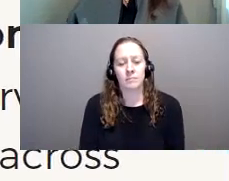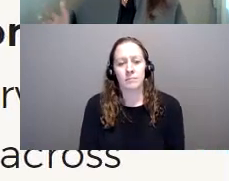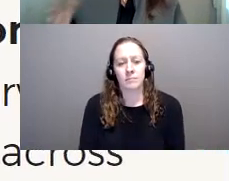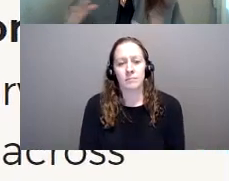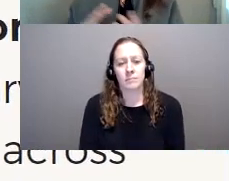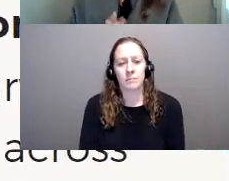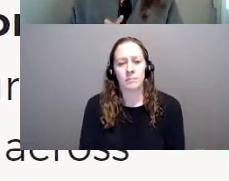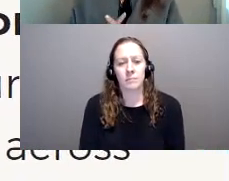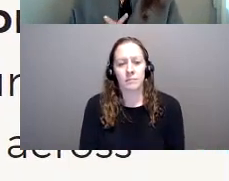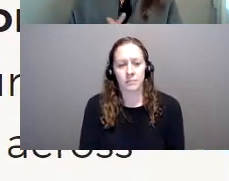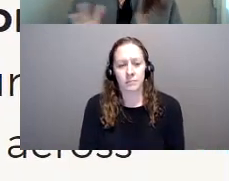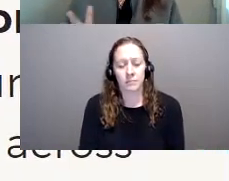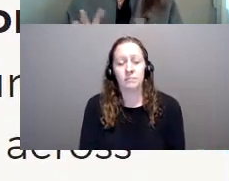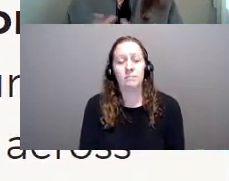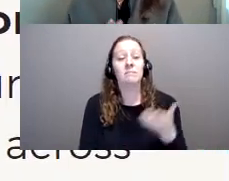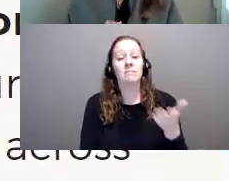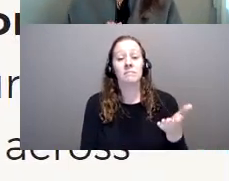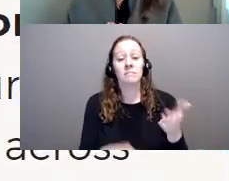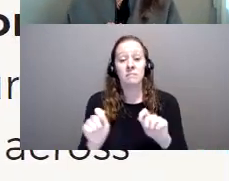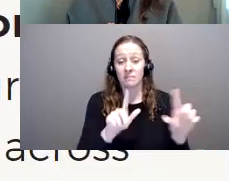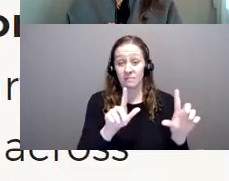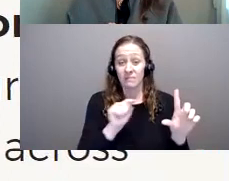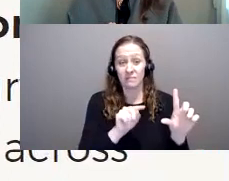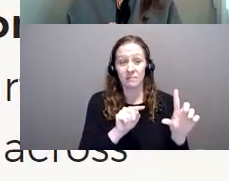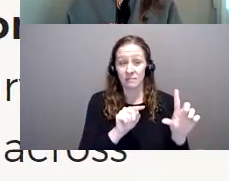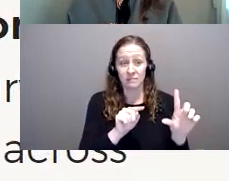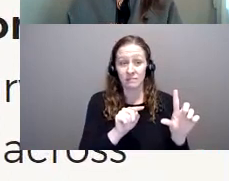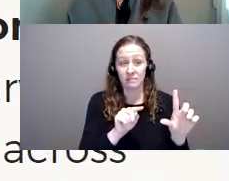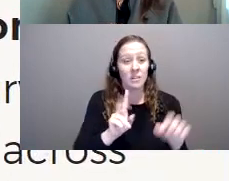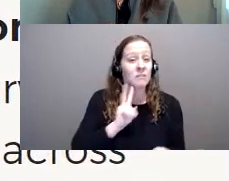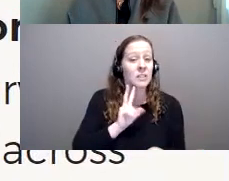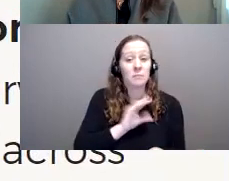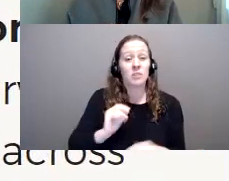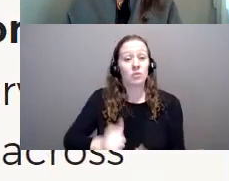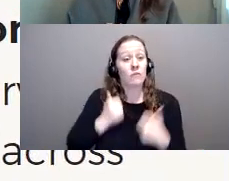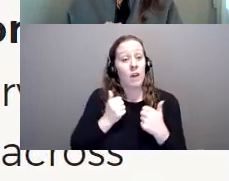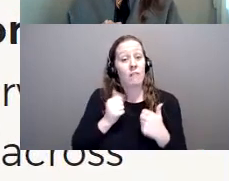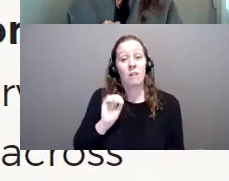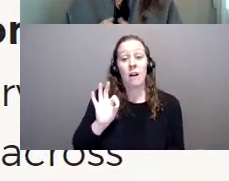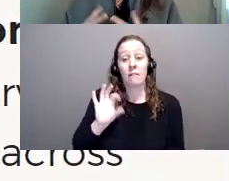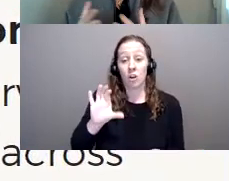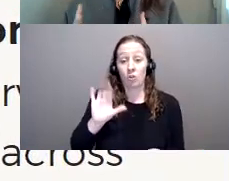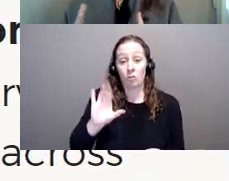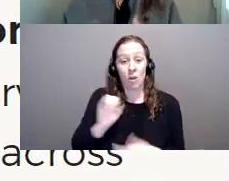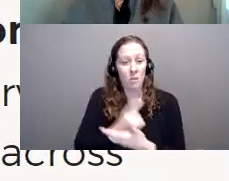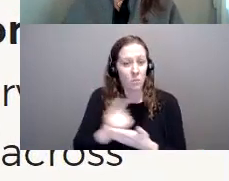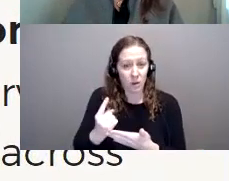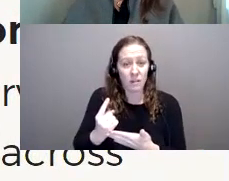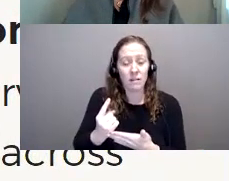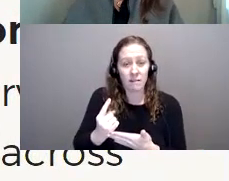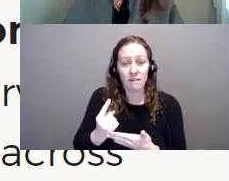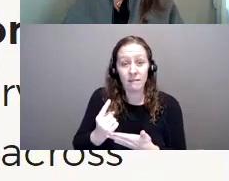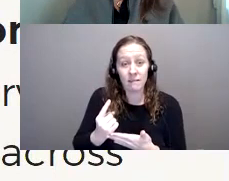So this is a little bit about what is Victim and Survivors of Crime Week. I'm happy